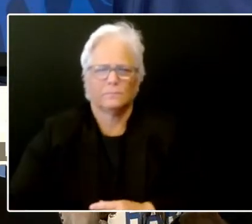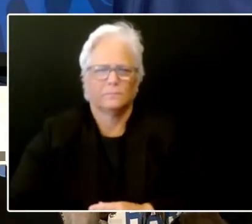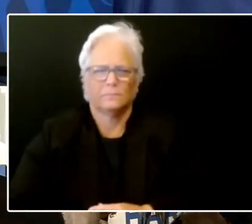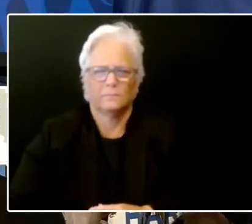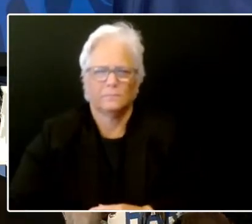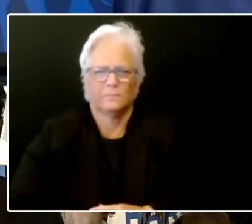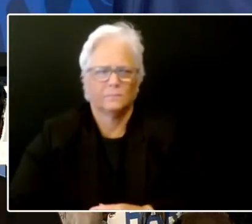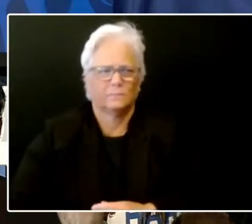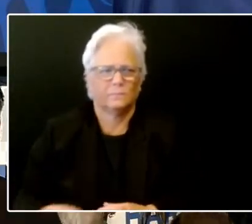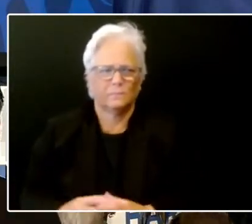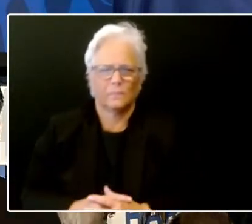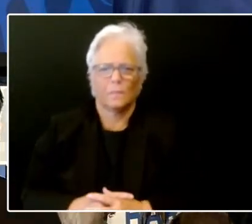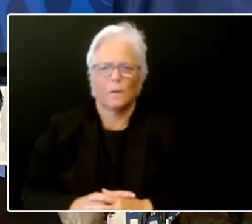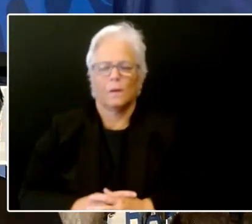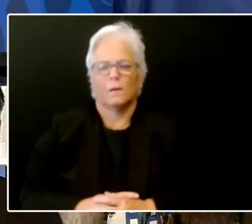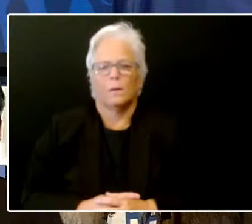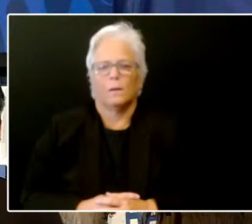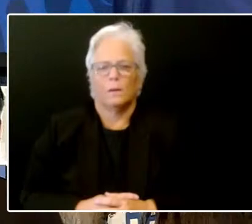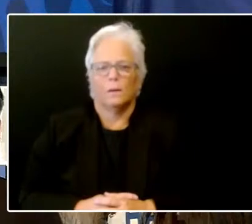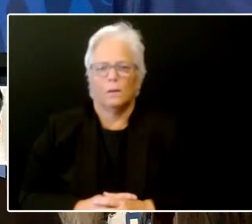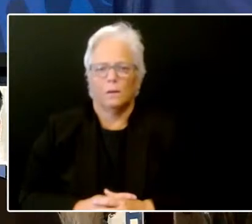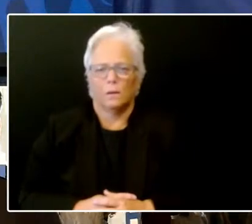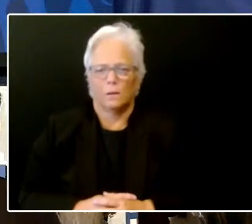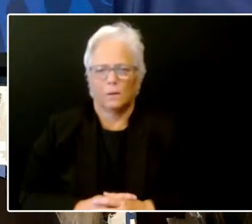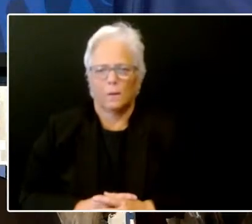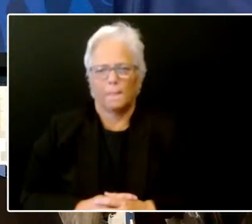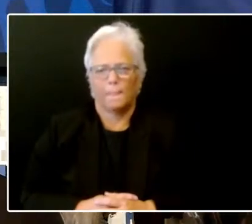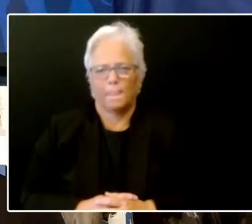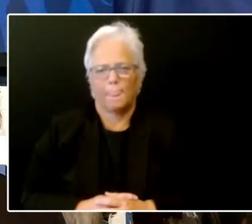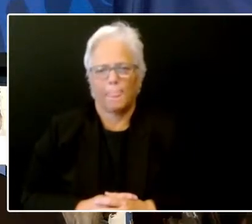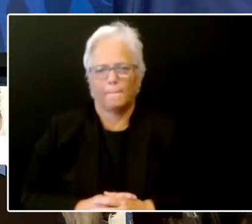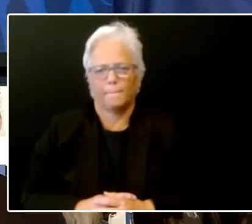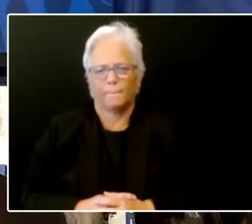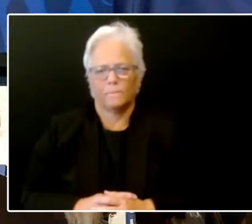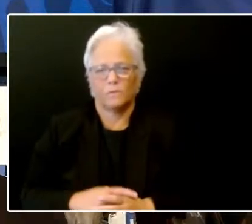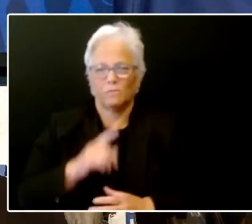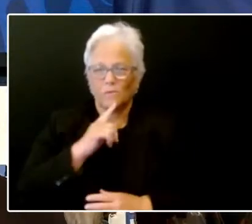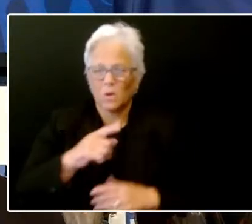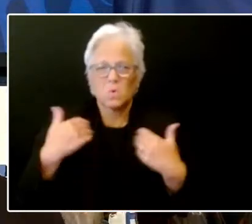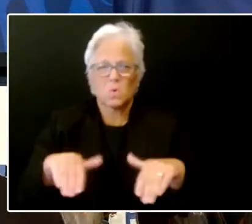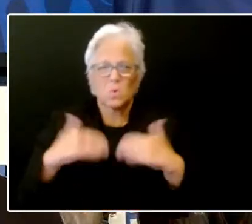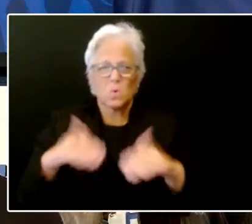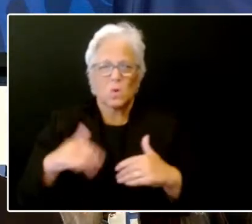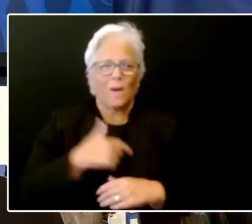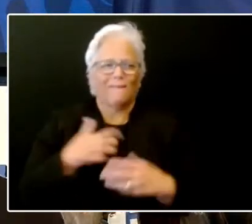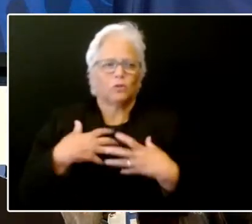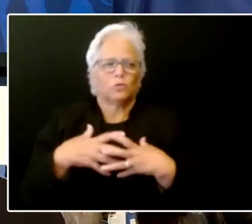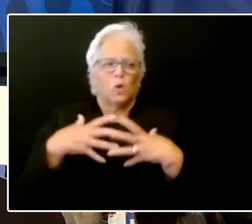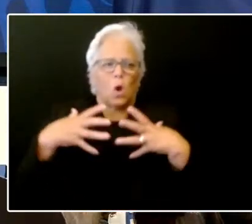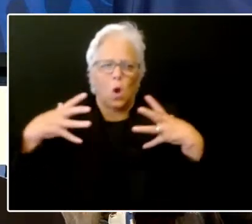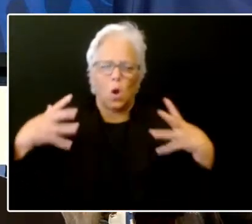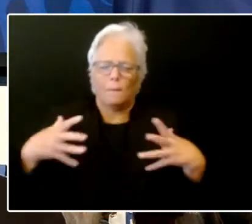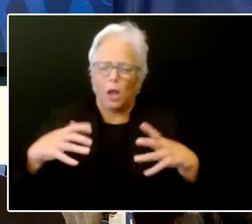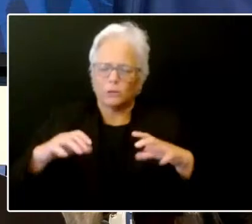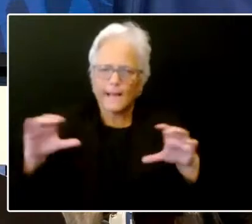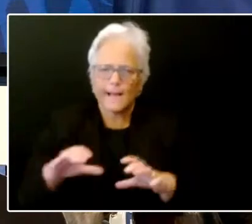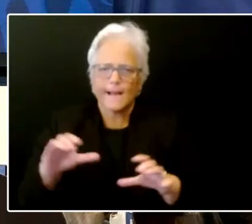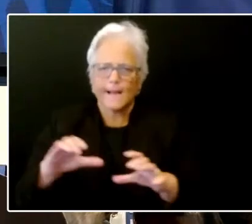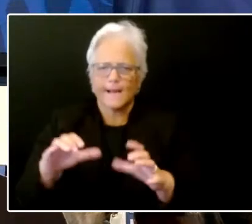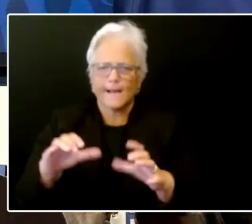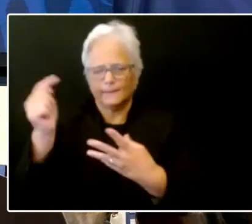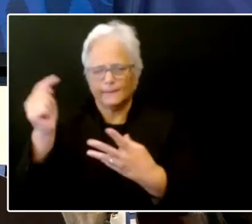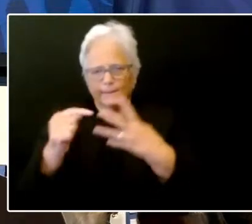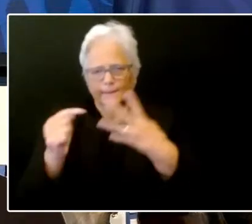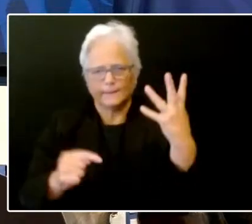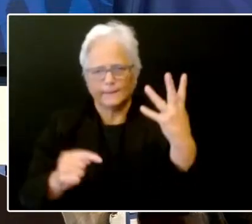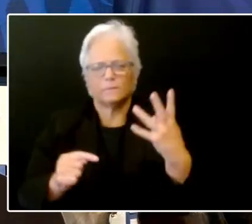including, sadly, that there are some issues that require, I think, a